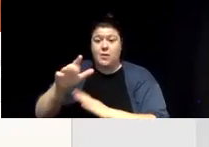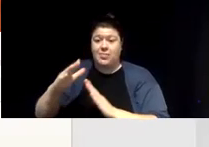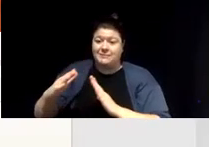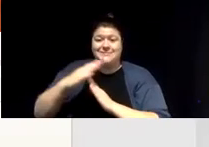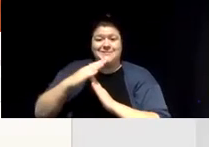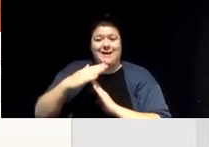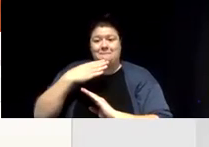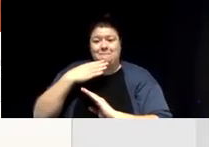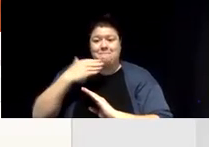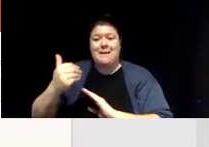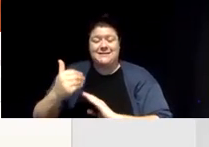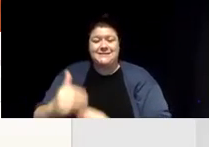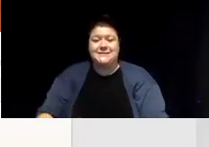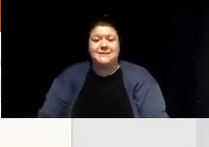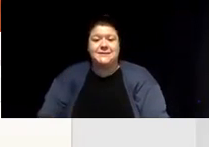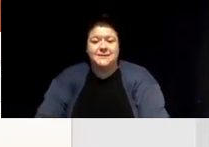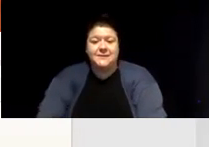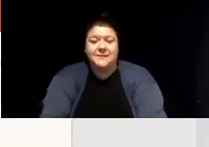best condition.